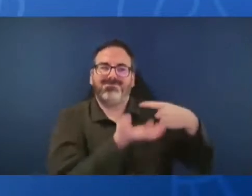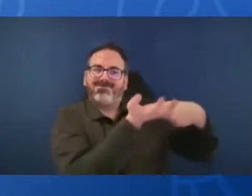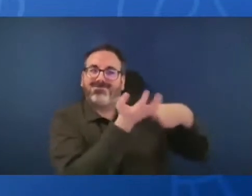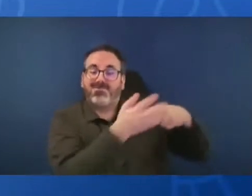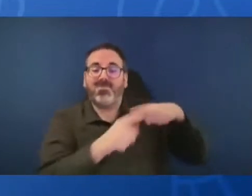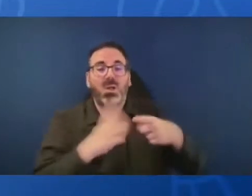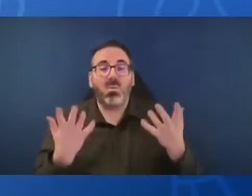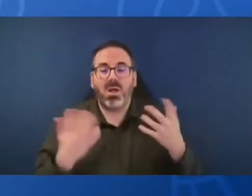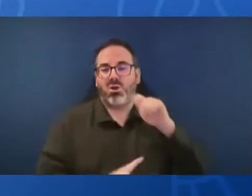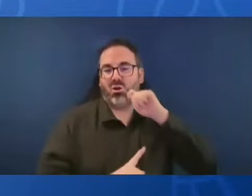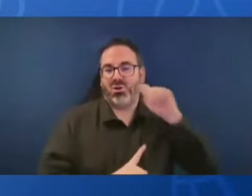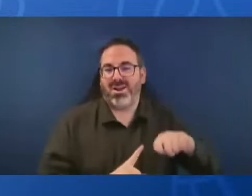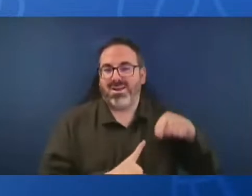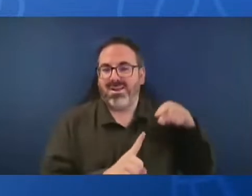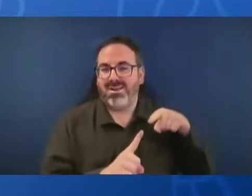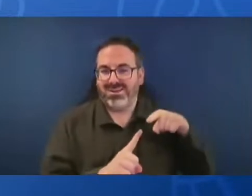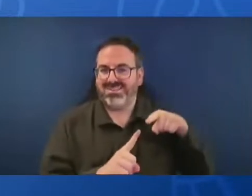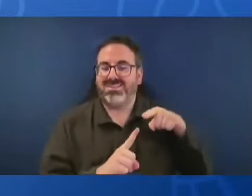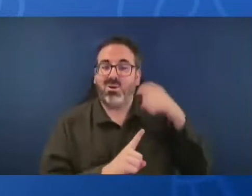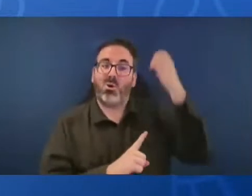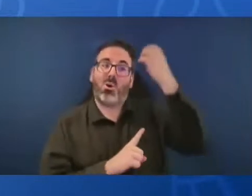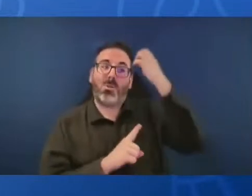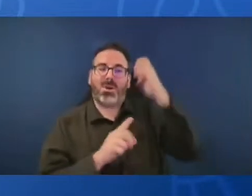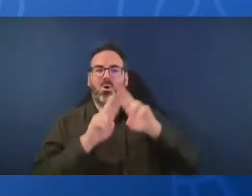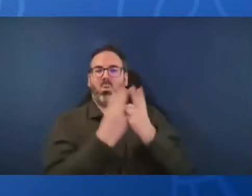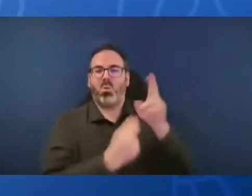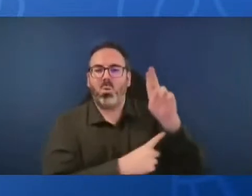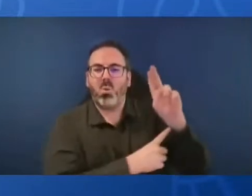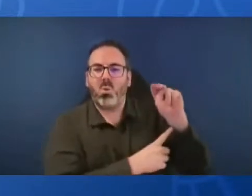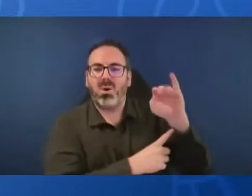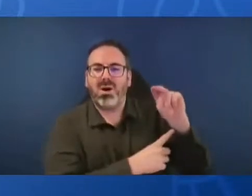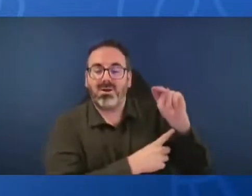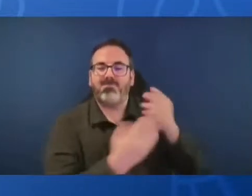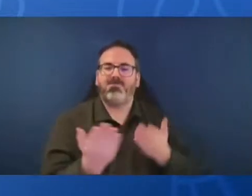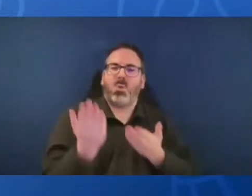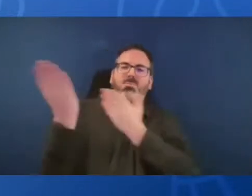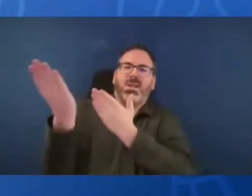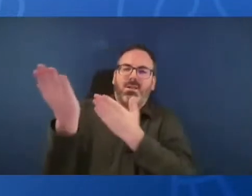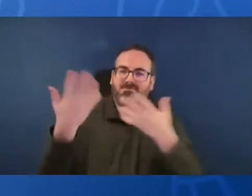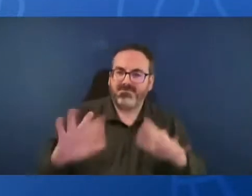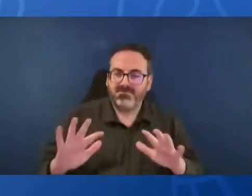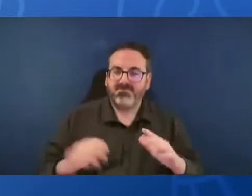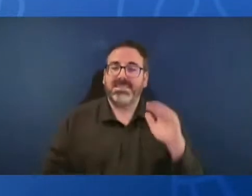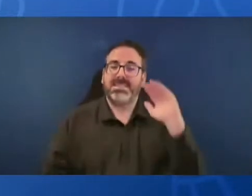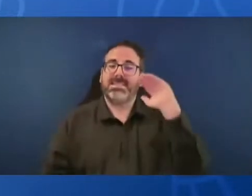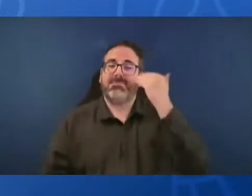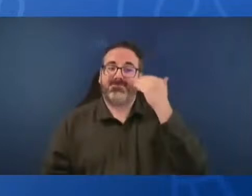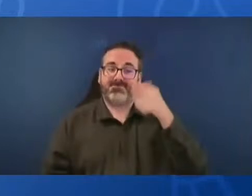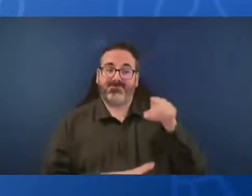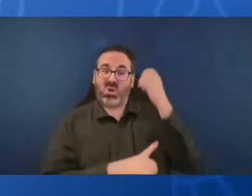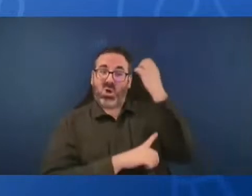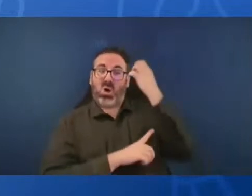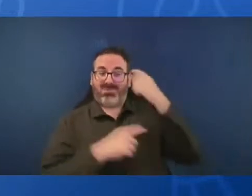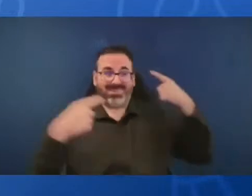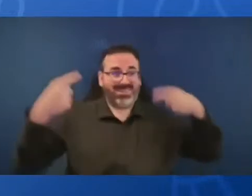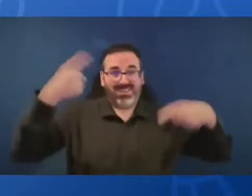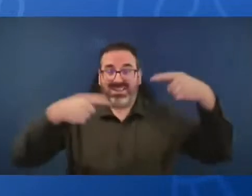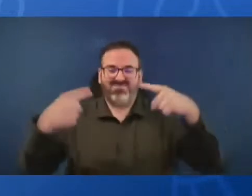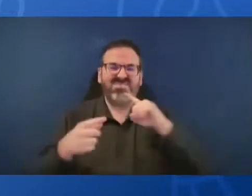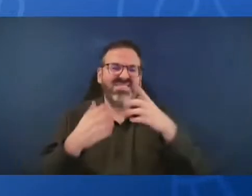Italy, Spain, Ukraine, Hungary and Slovakia are more aligned to Trump